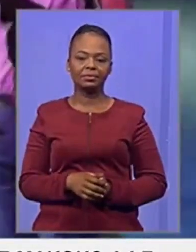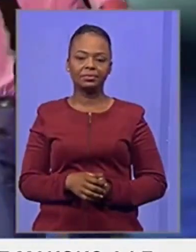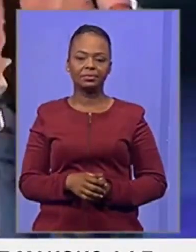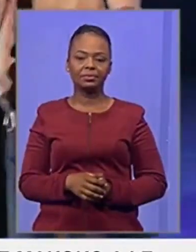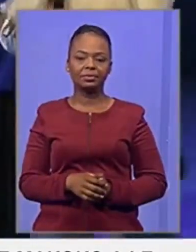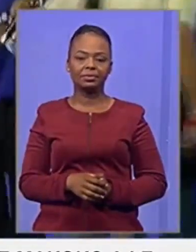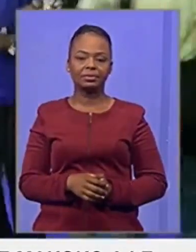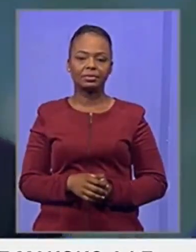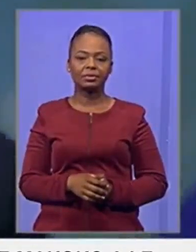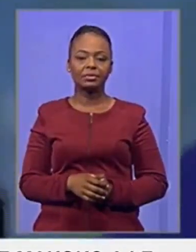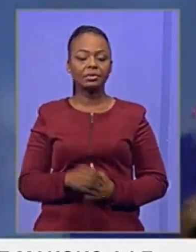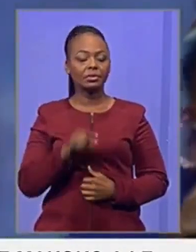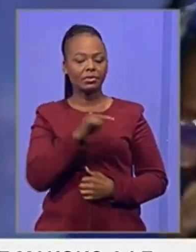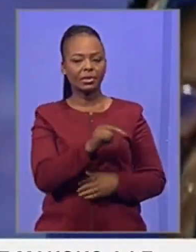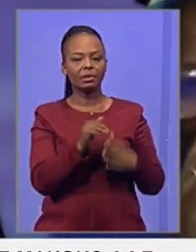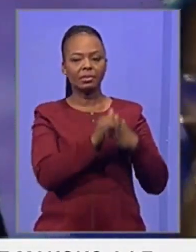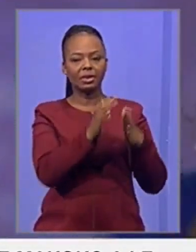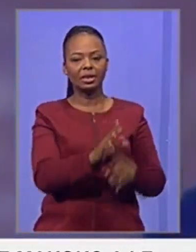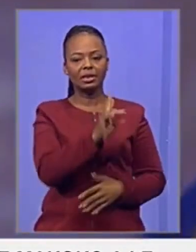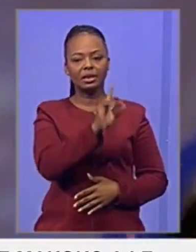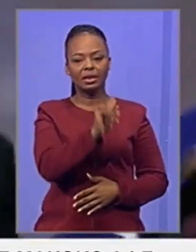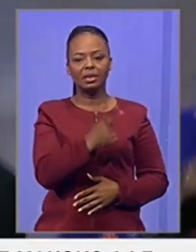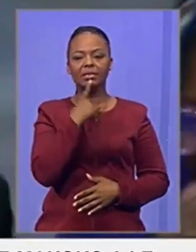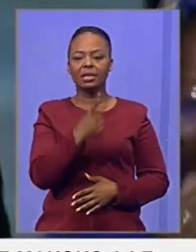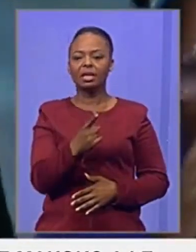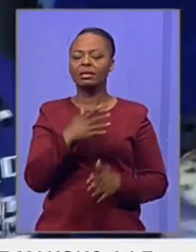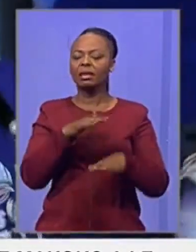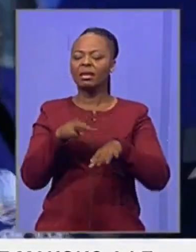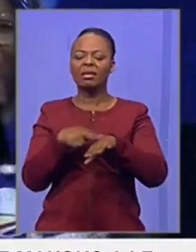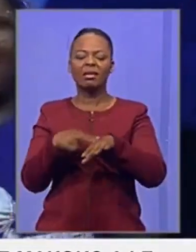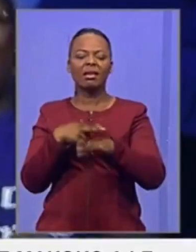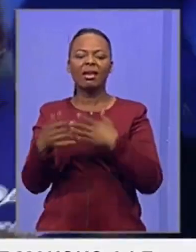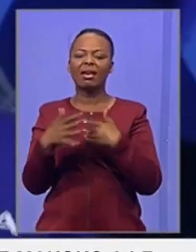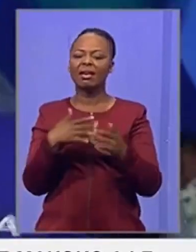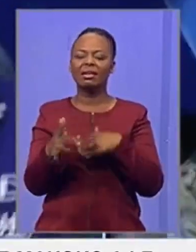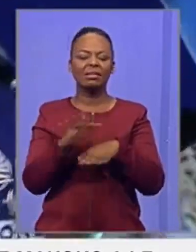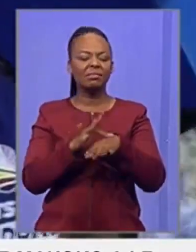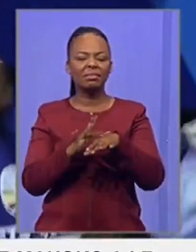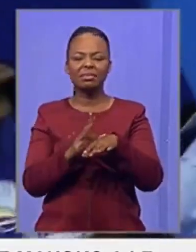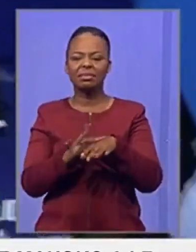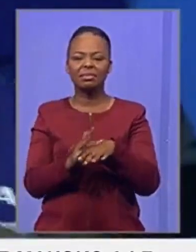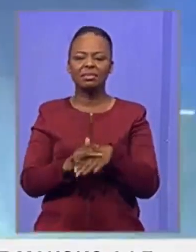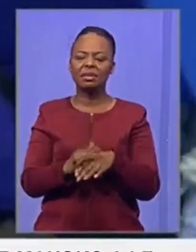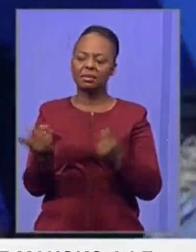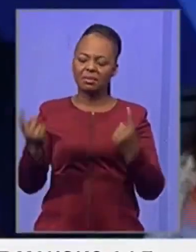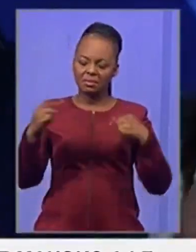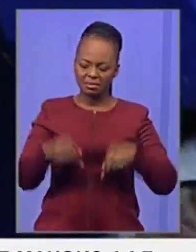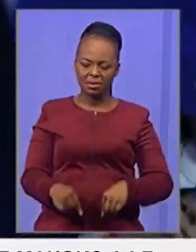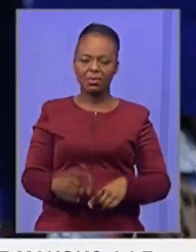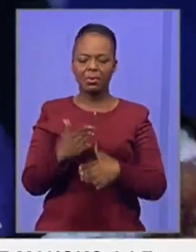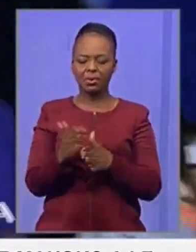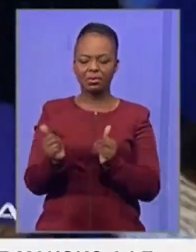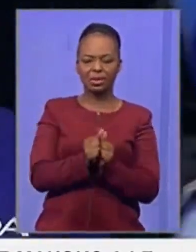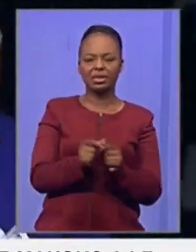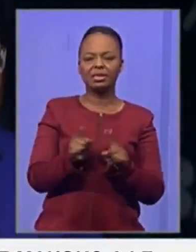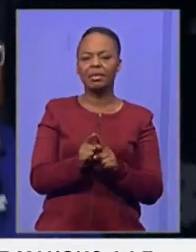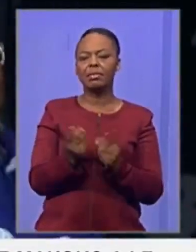Moeteledipele wa DA ya re lekoko la gagwe la amogela mokgatlho mongwe le mongwe go akaretsa le senang kemedi ko palamenteng go dirisana le